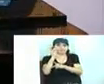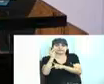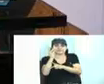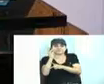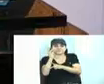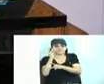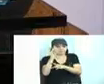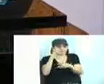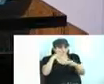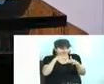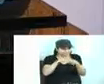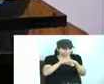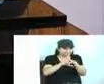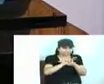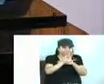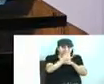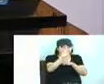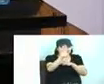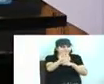into your